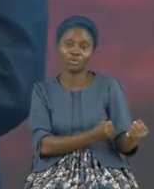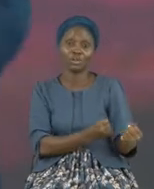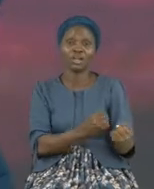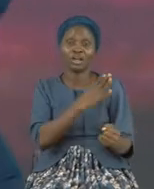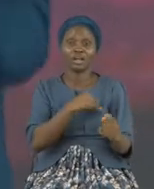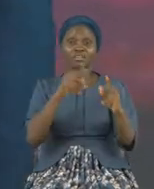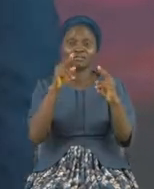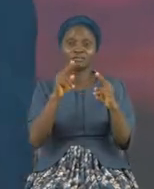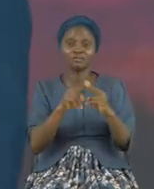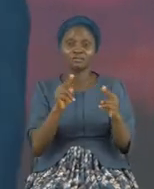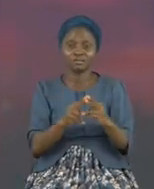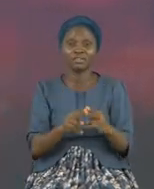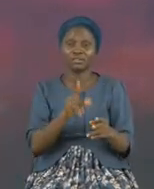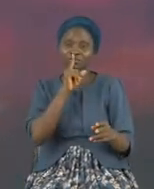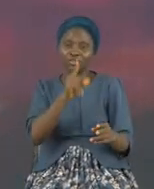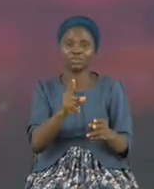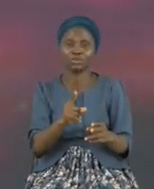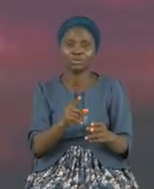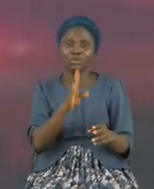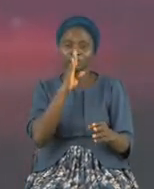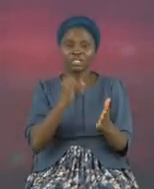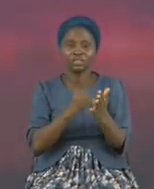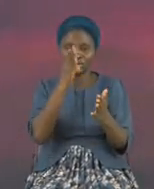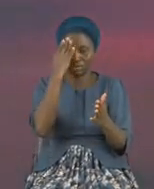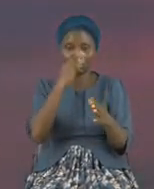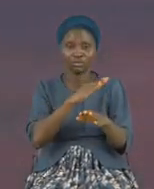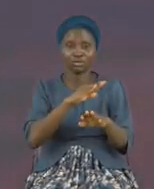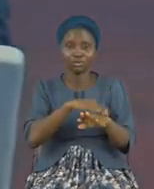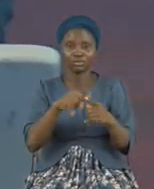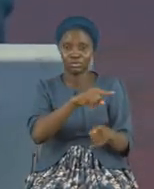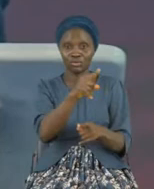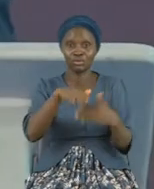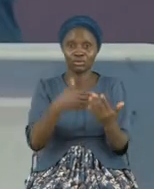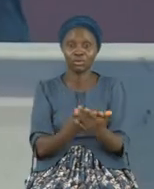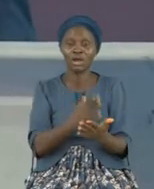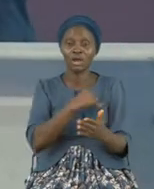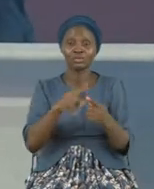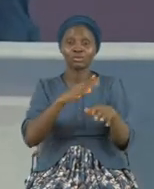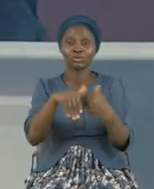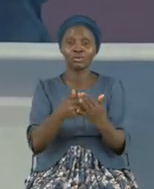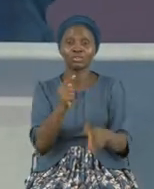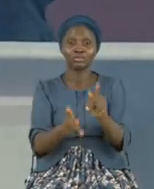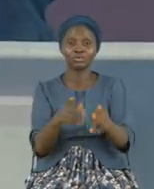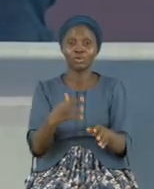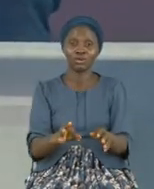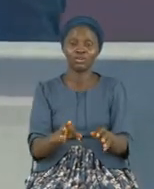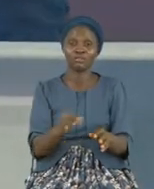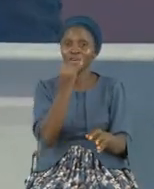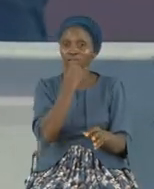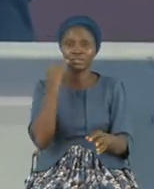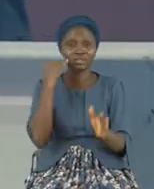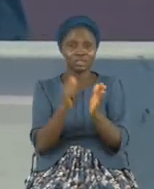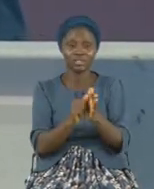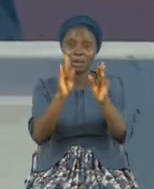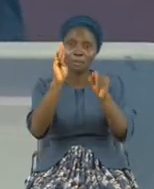said. Be it known unto you all, that and to all the people of Israel, that by the name of